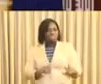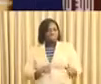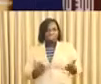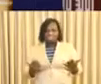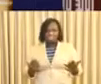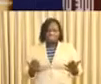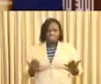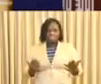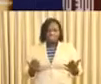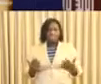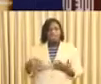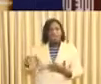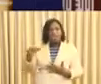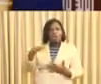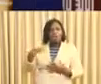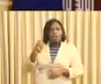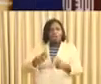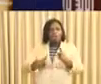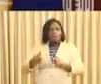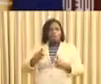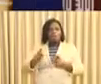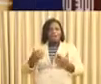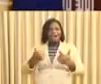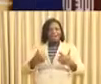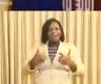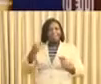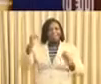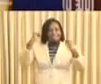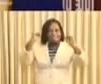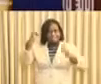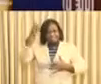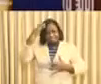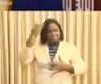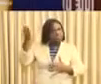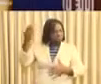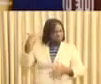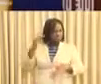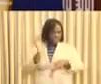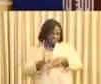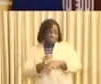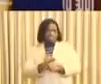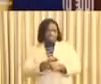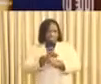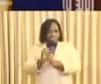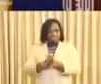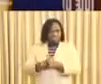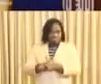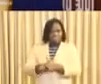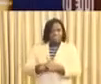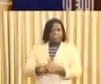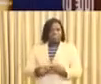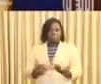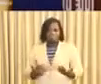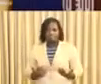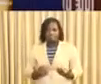with underlying health issues, what the doctors call comorbidity. The positivity